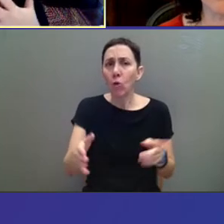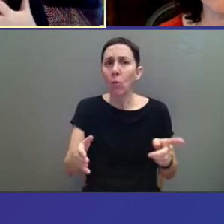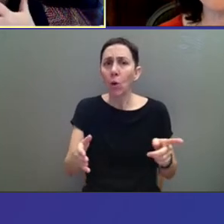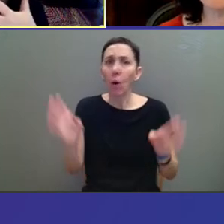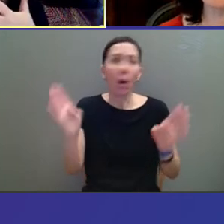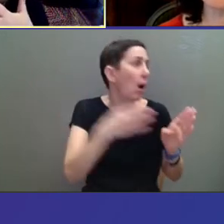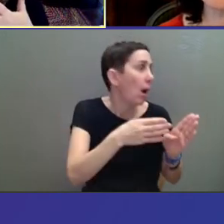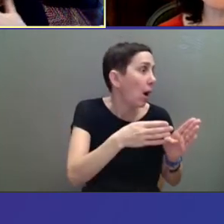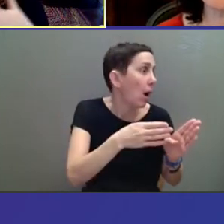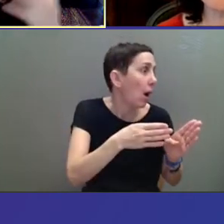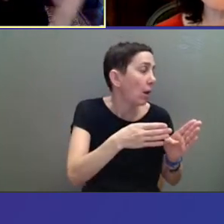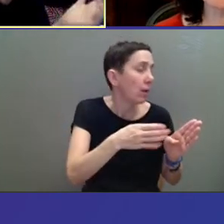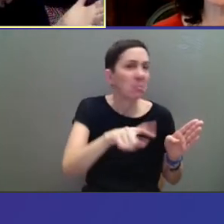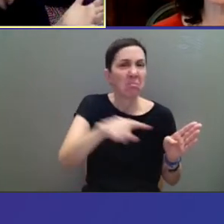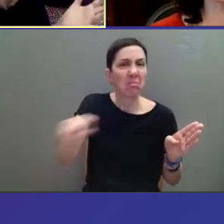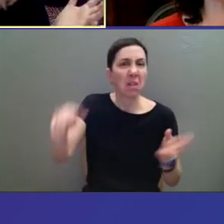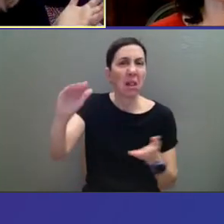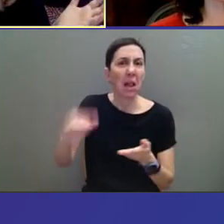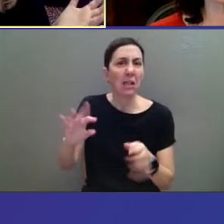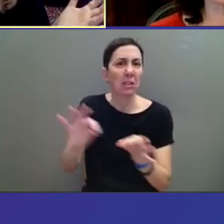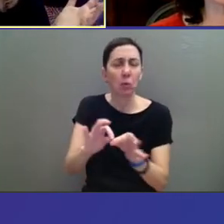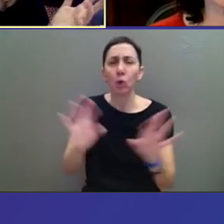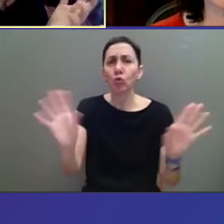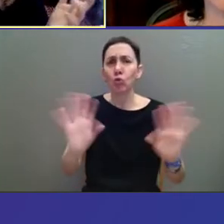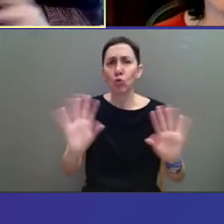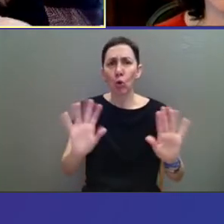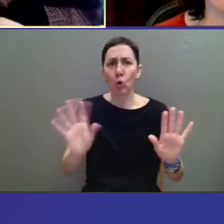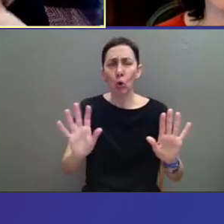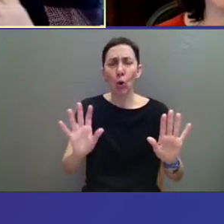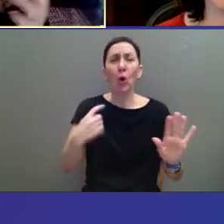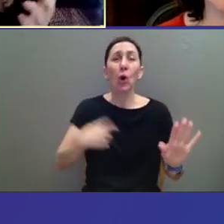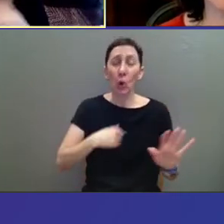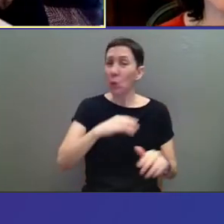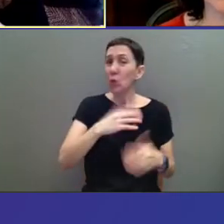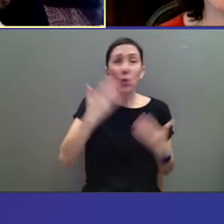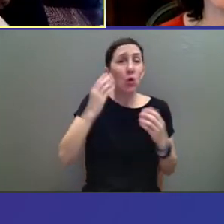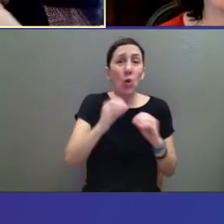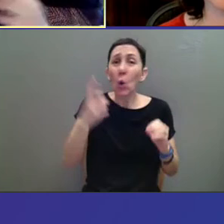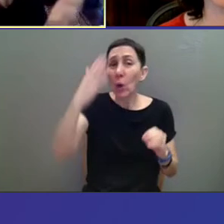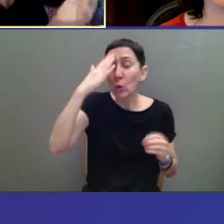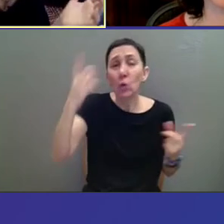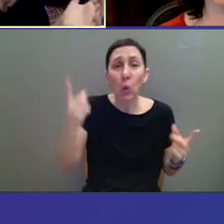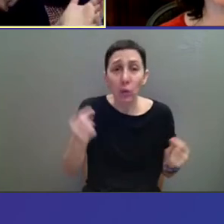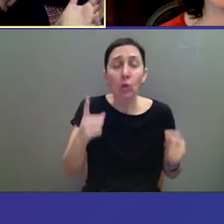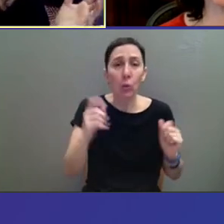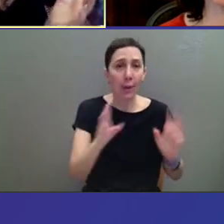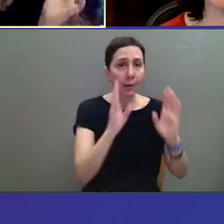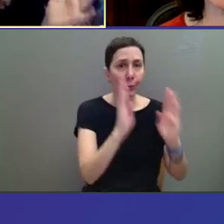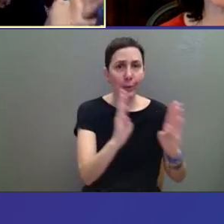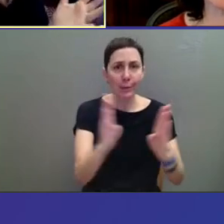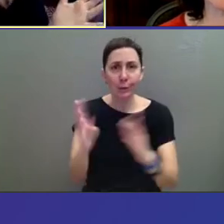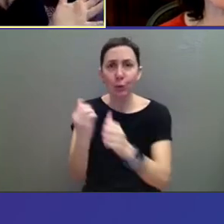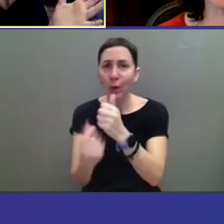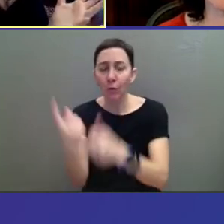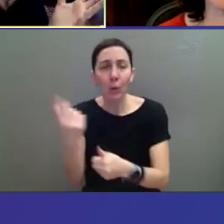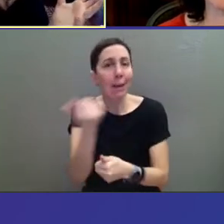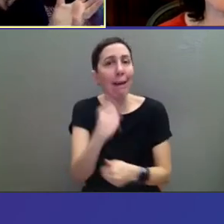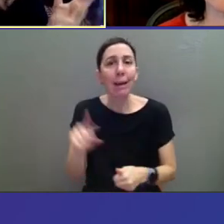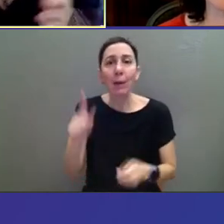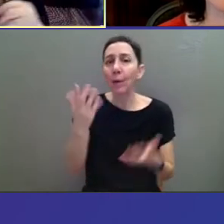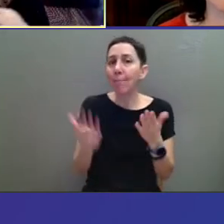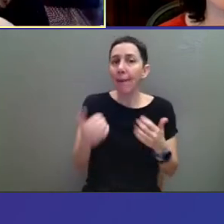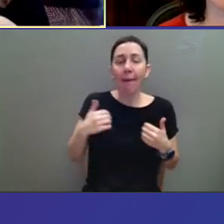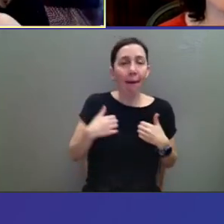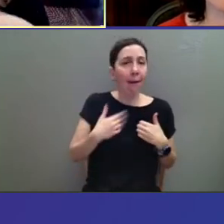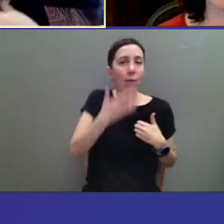We all nobody knew what to do. Let's be real. Nobody knew exactly what to do at the beginning of this